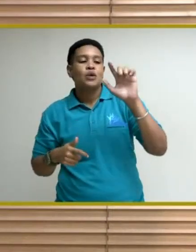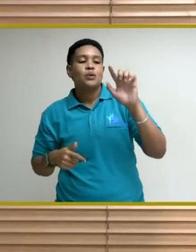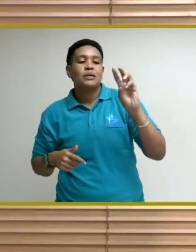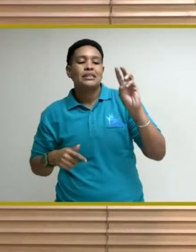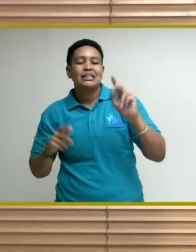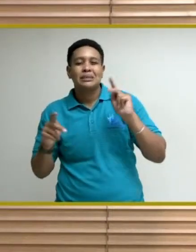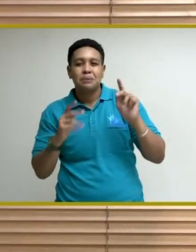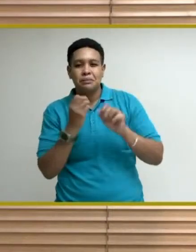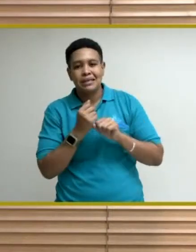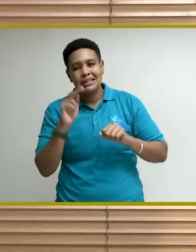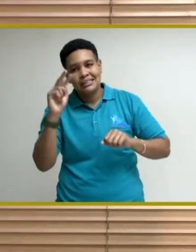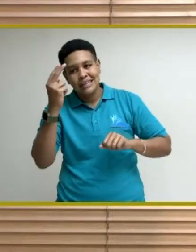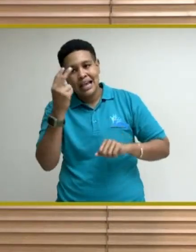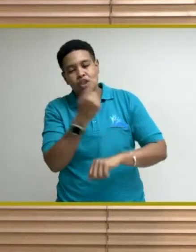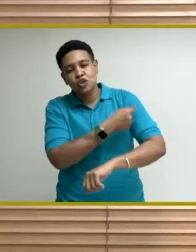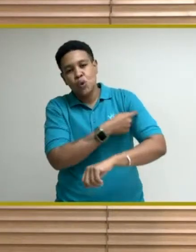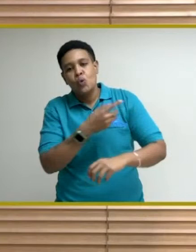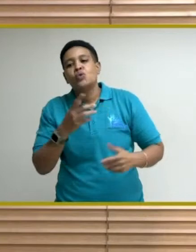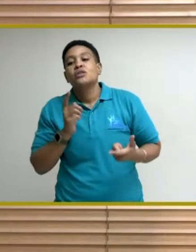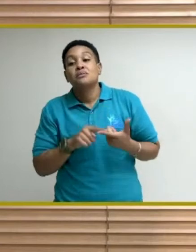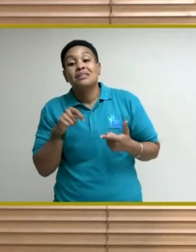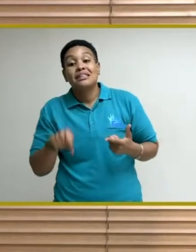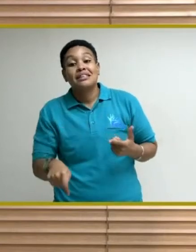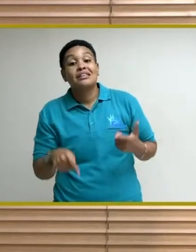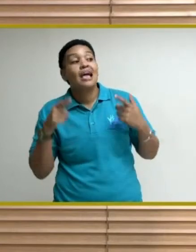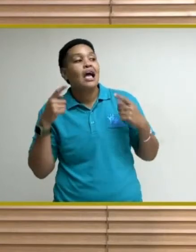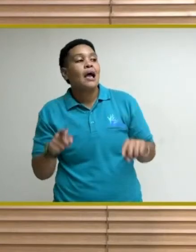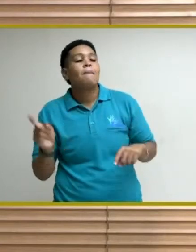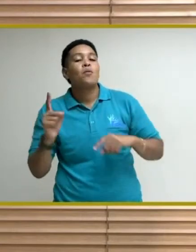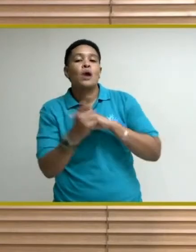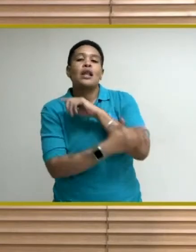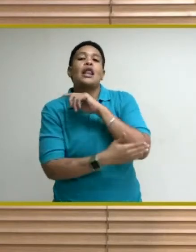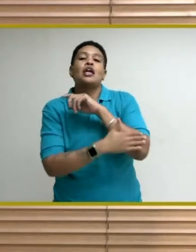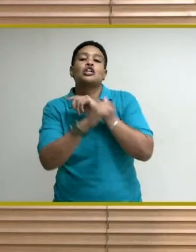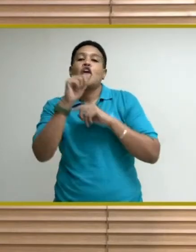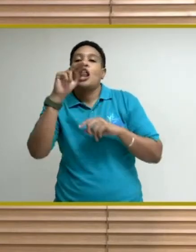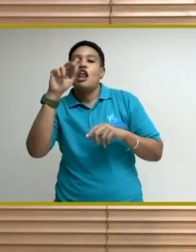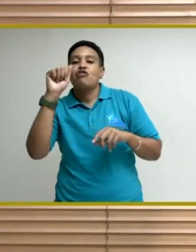persons received their second dose. And this was, of course, at the national arena.